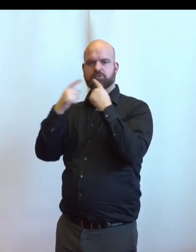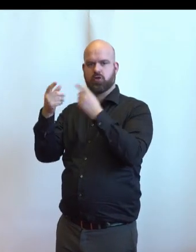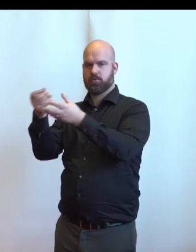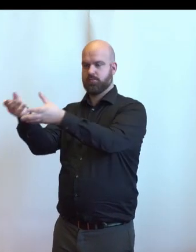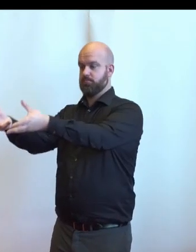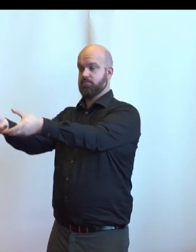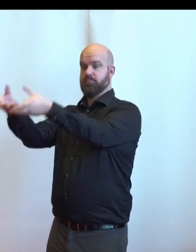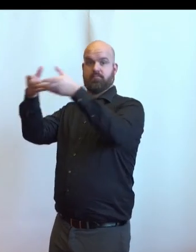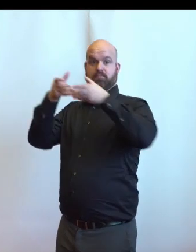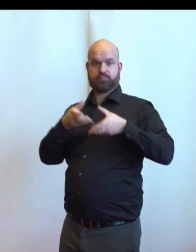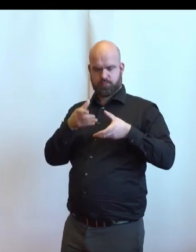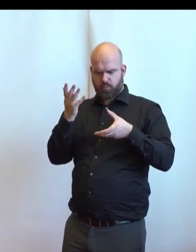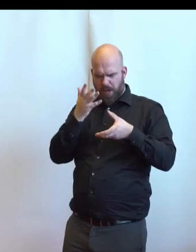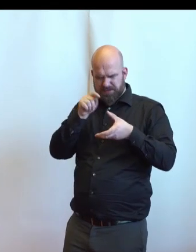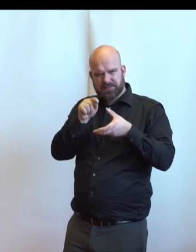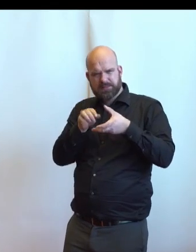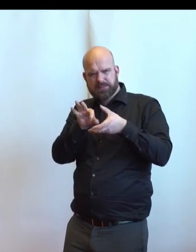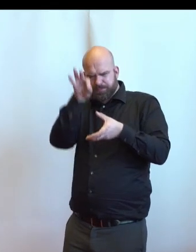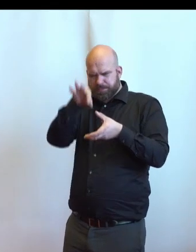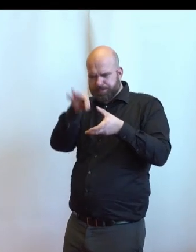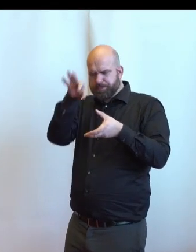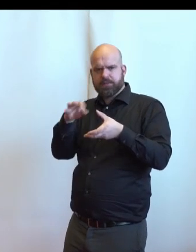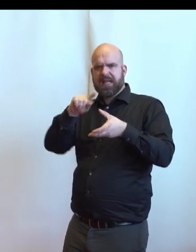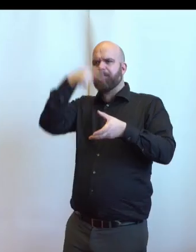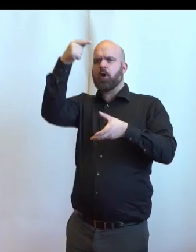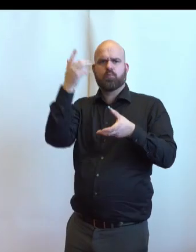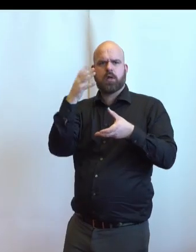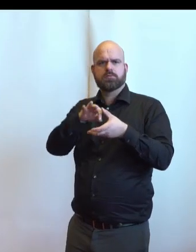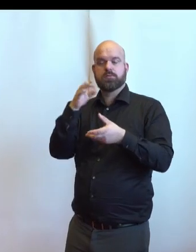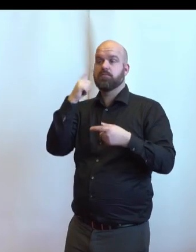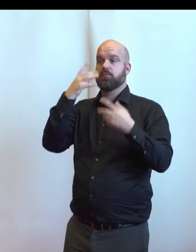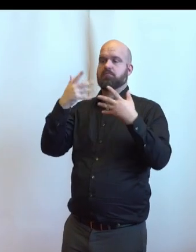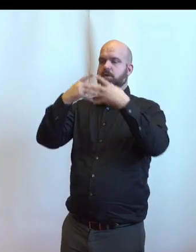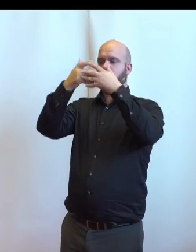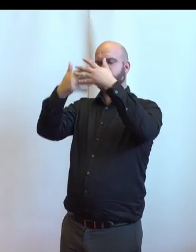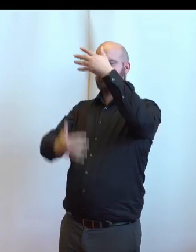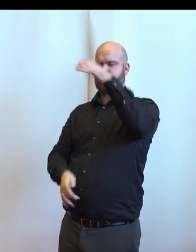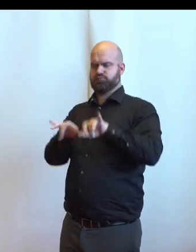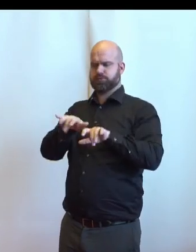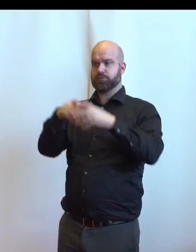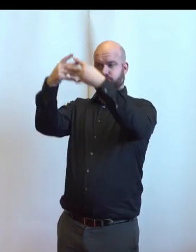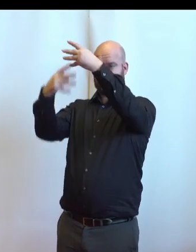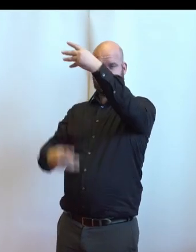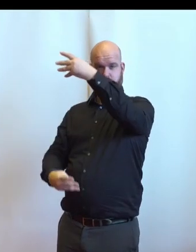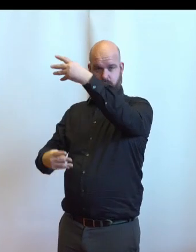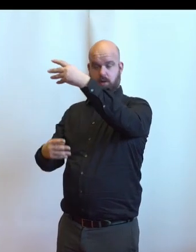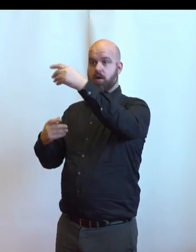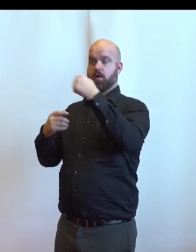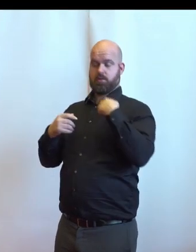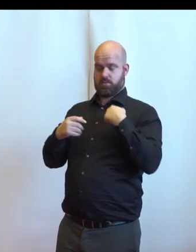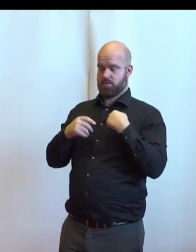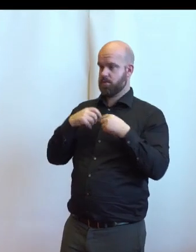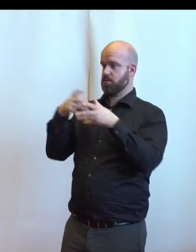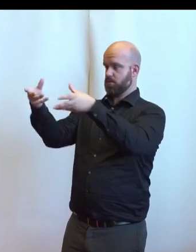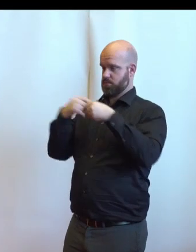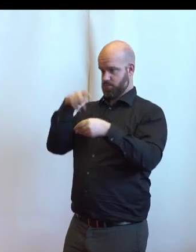understanding the key concept included in a very long text. It's going beyond, by the way, people on the spectrum. It's really useful for